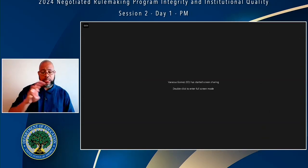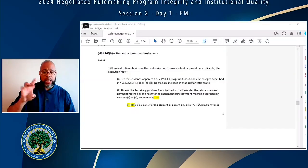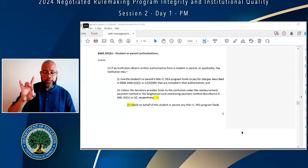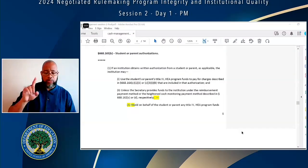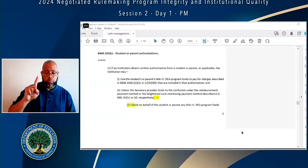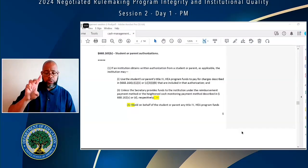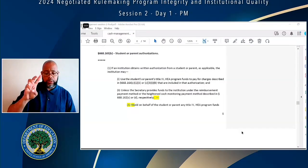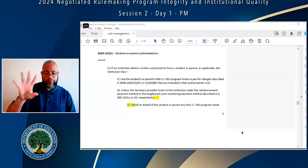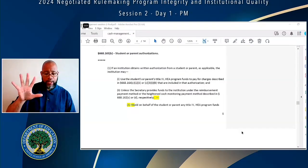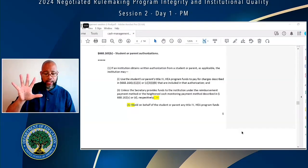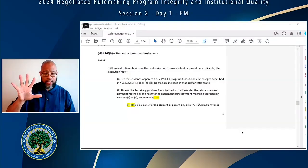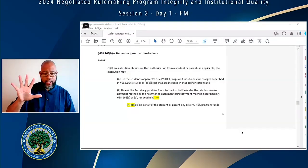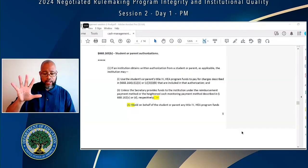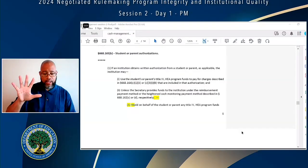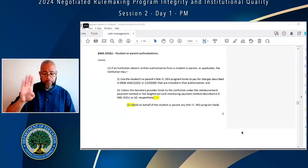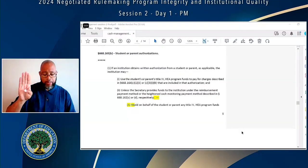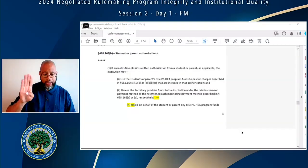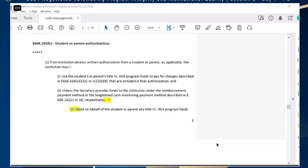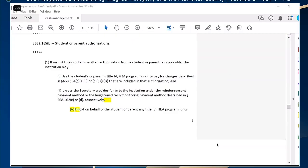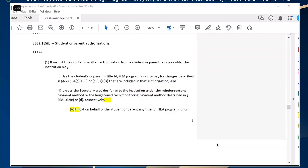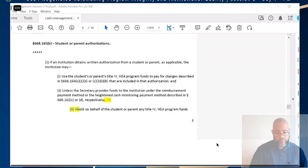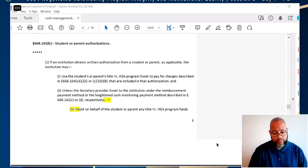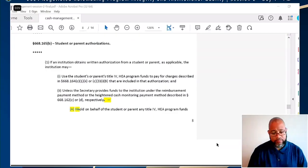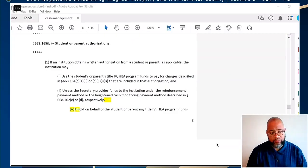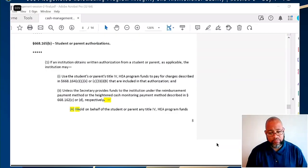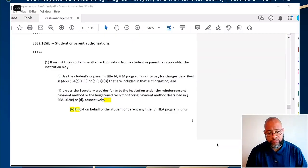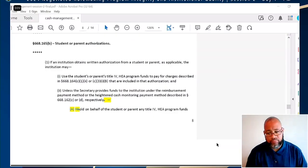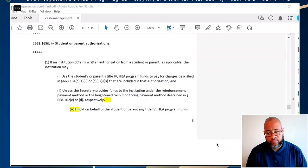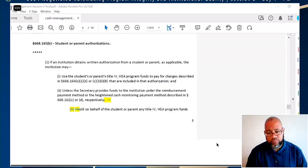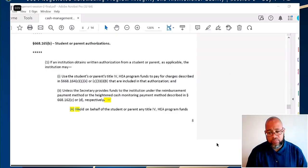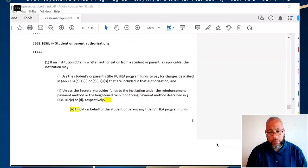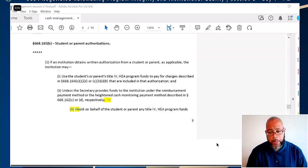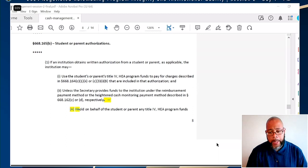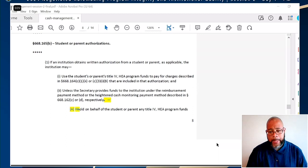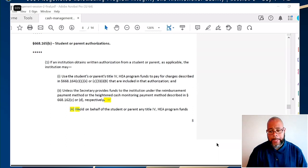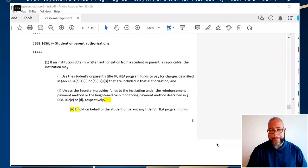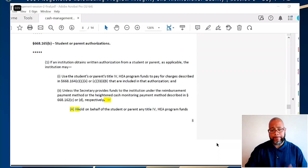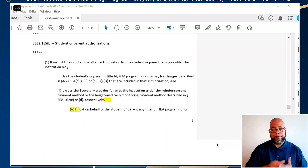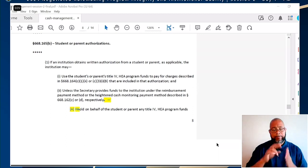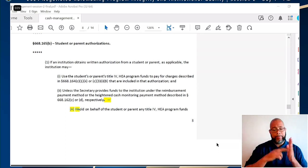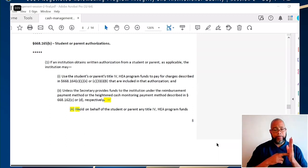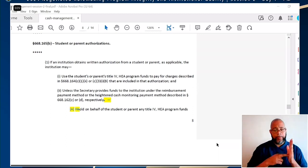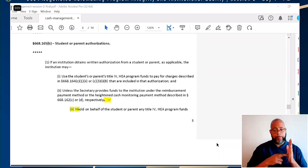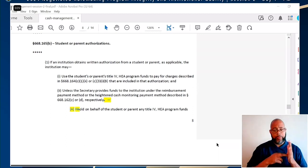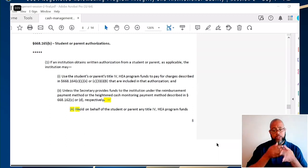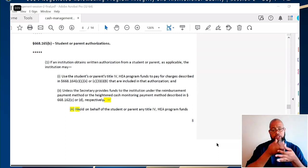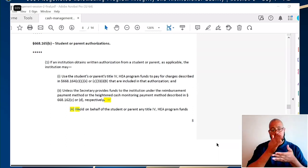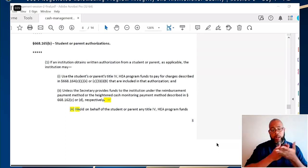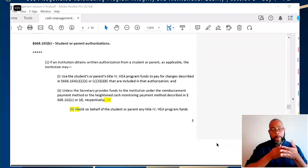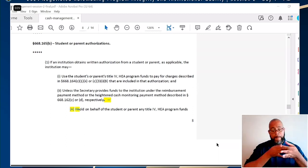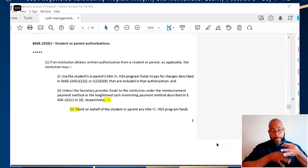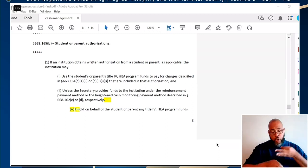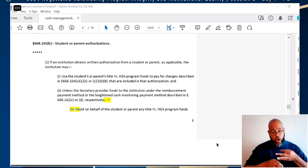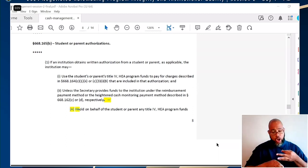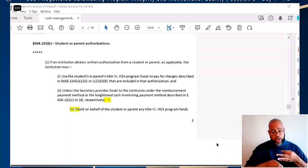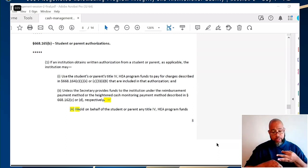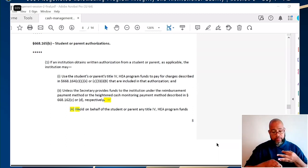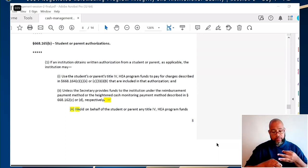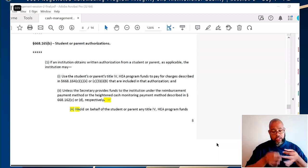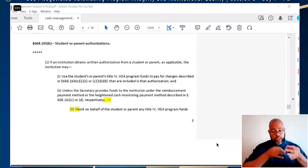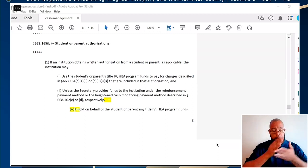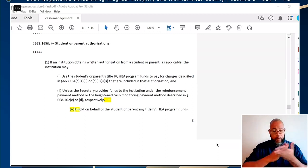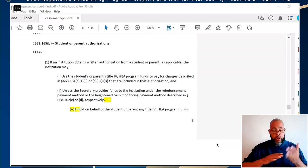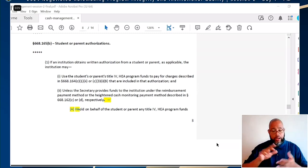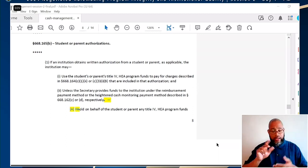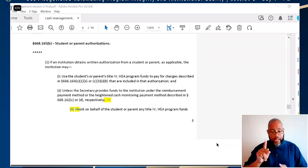165B. We're now moving into 165, which in the regulations in the subpart K is authorizations and notice. So we're